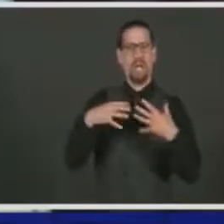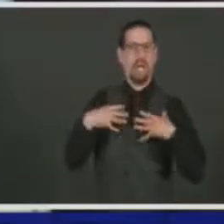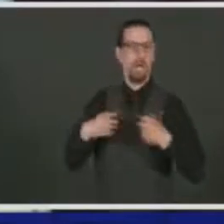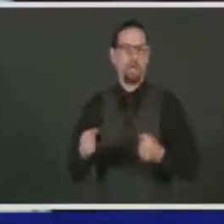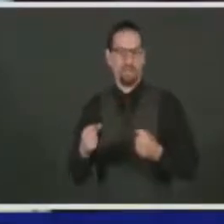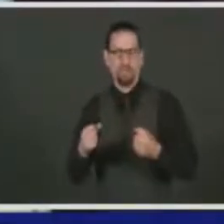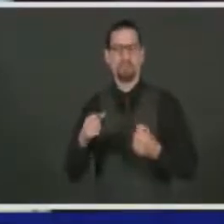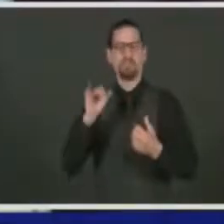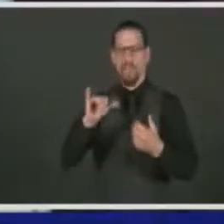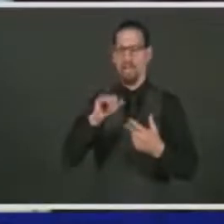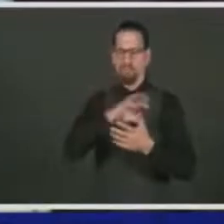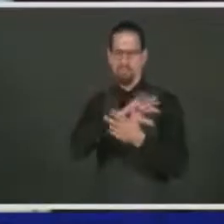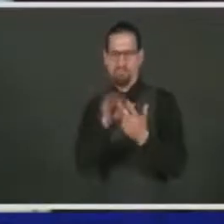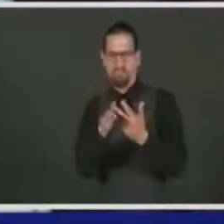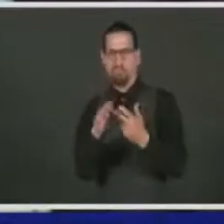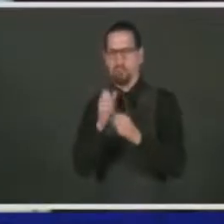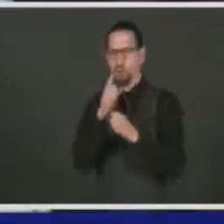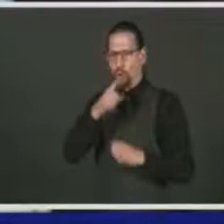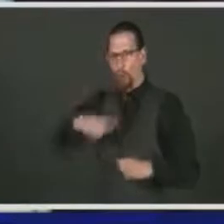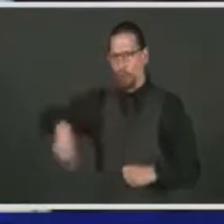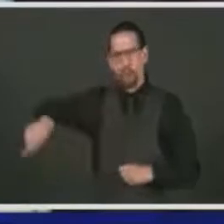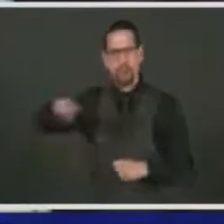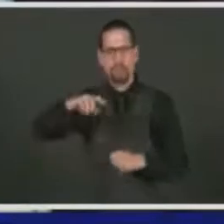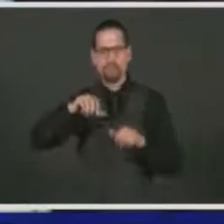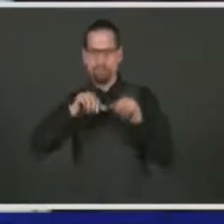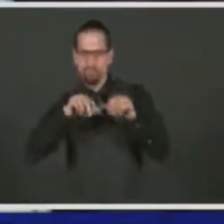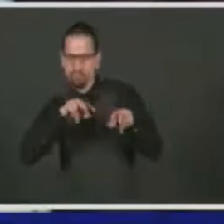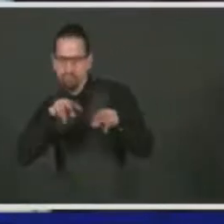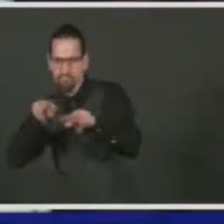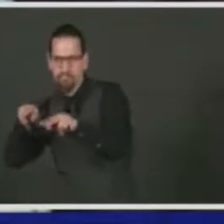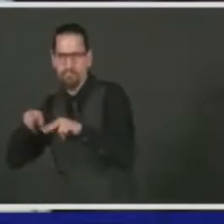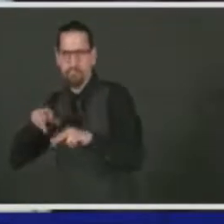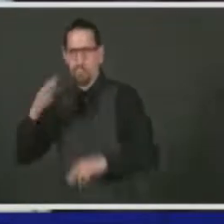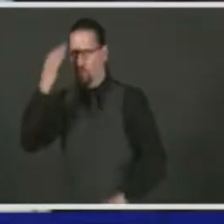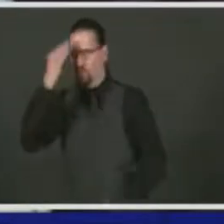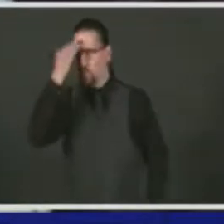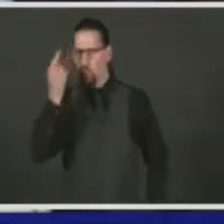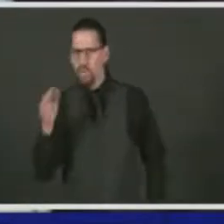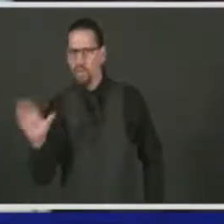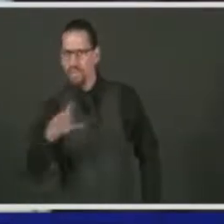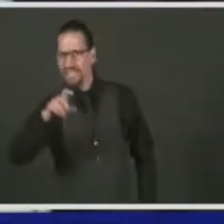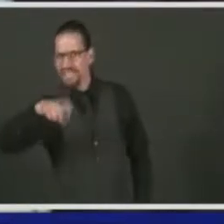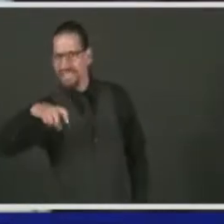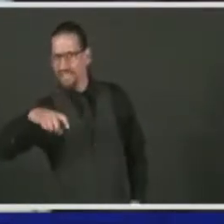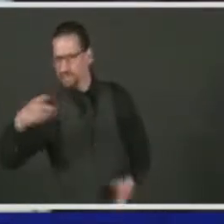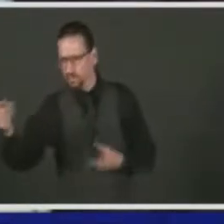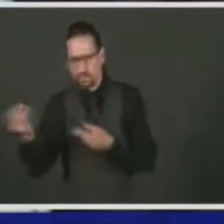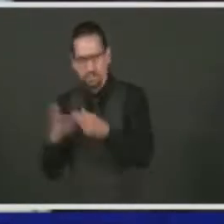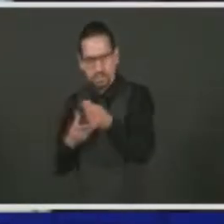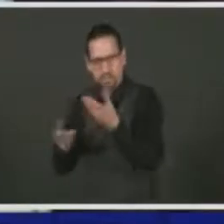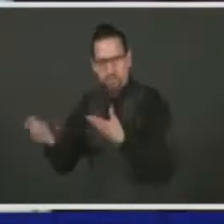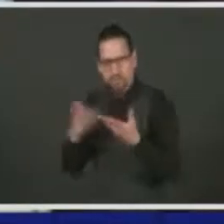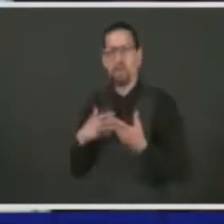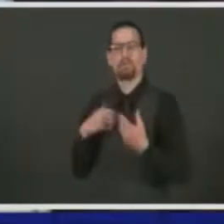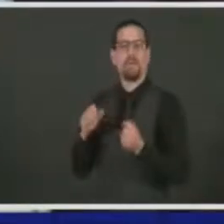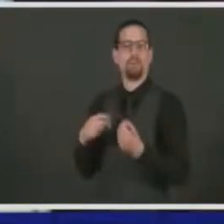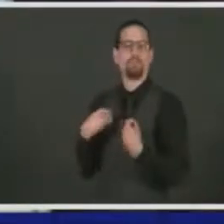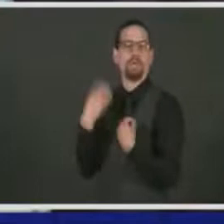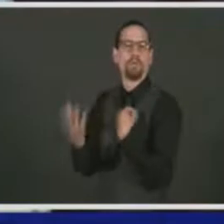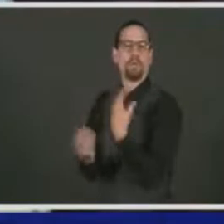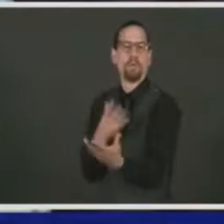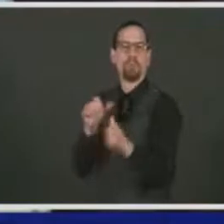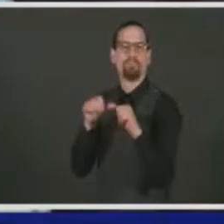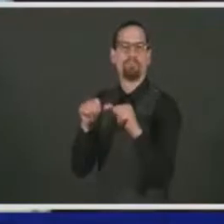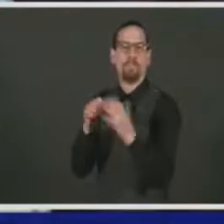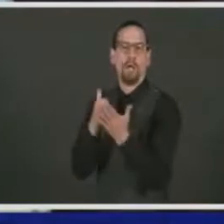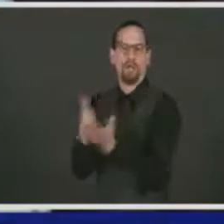time about what people's needs are at the community level. In addition to having the health equity zones partner with